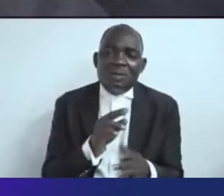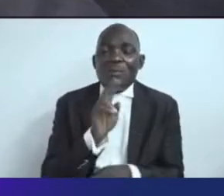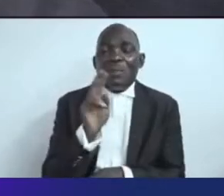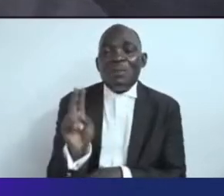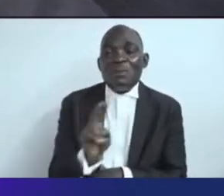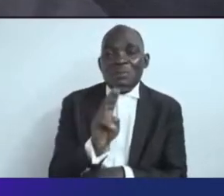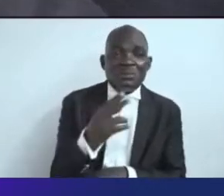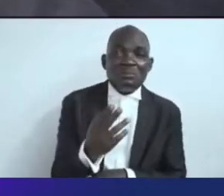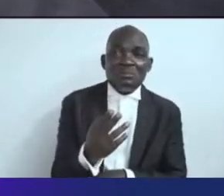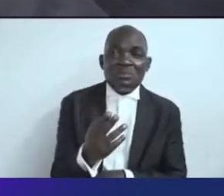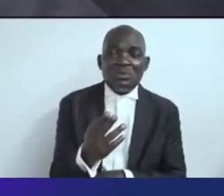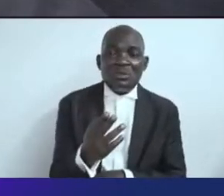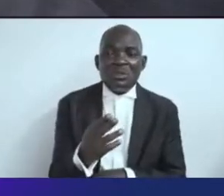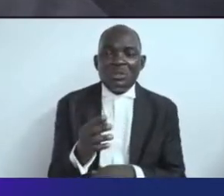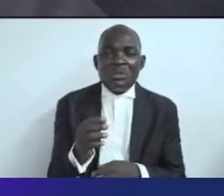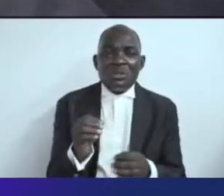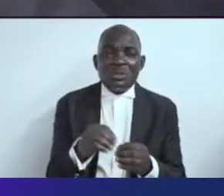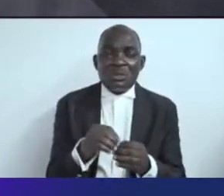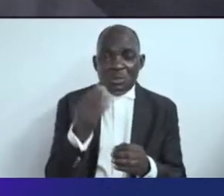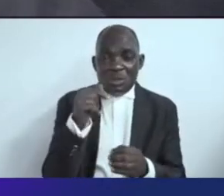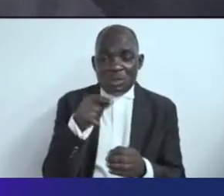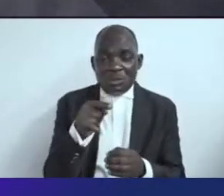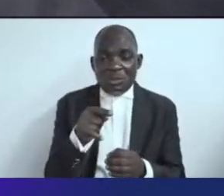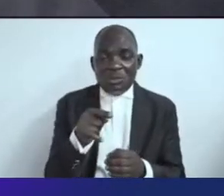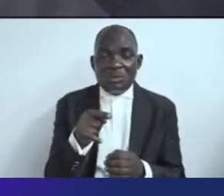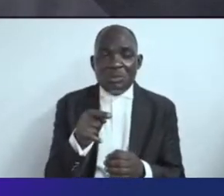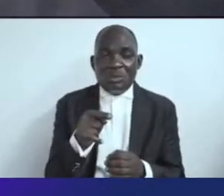that tool again, that's why you then